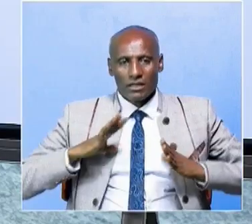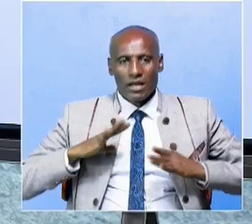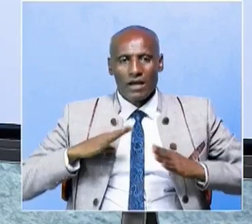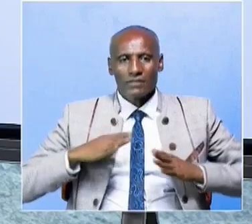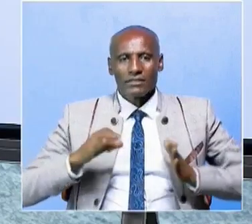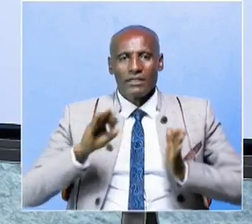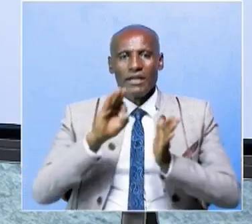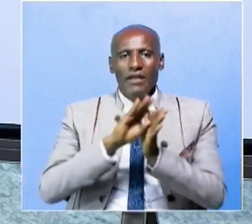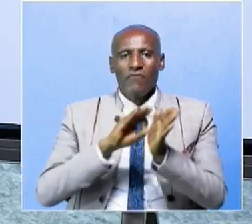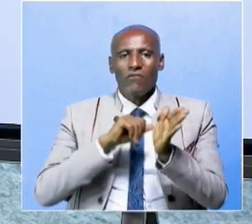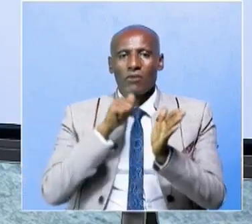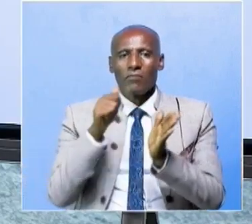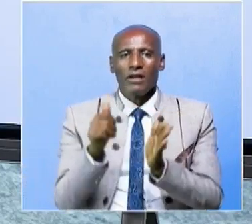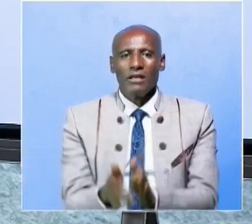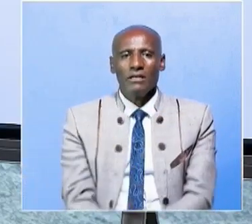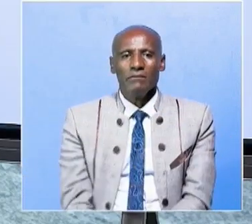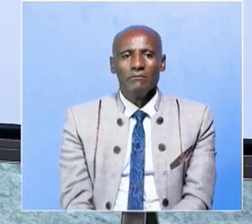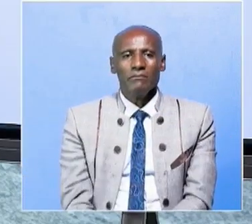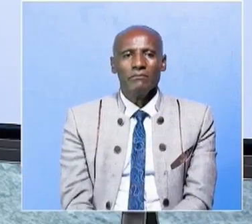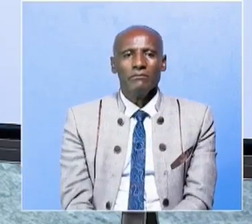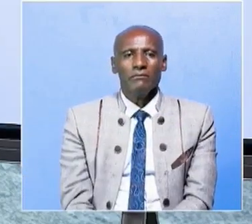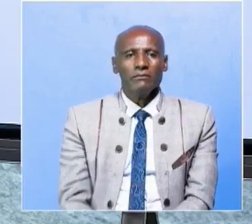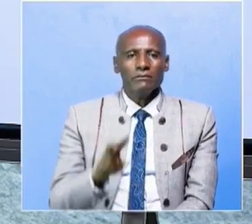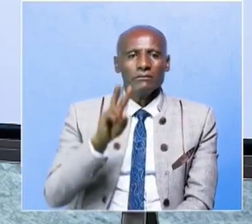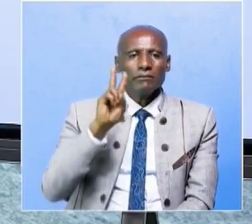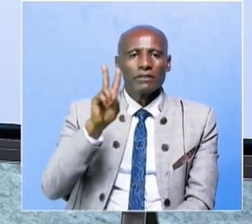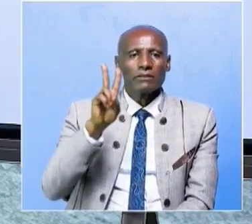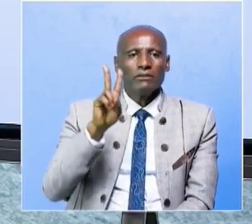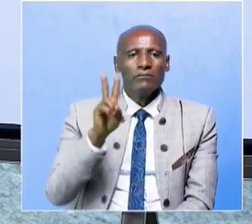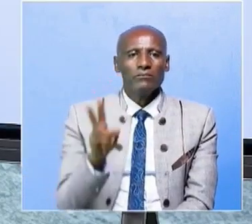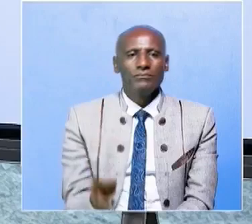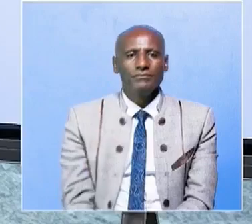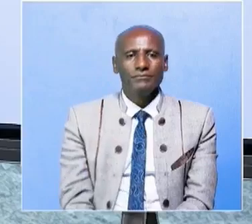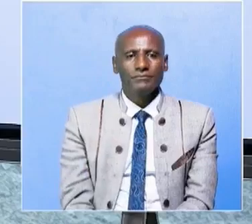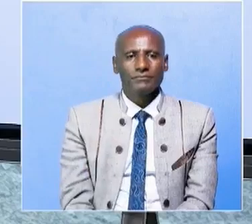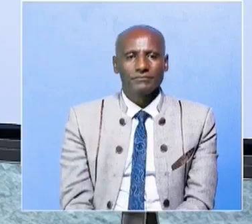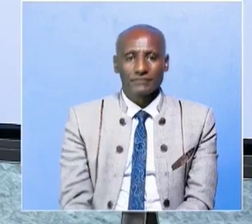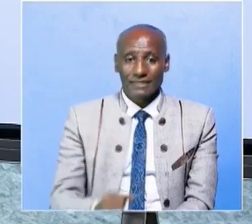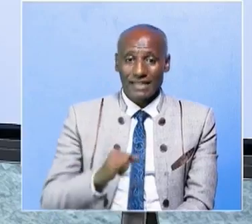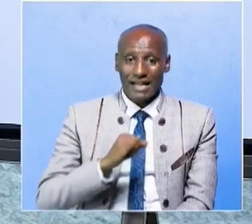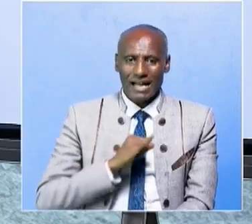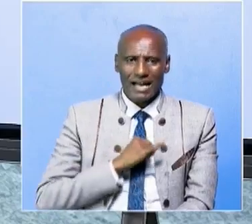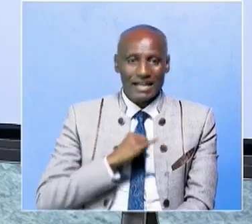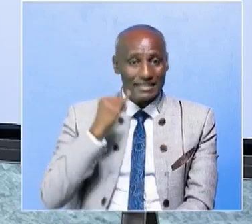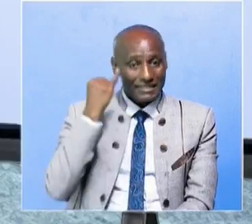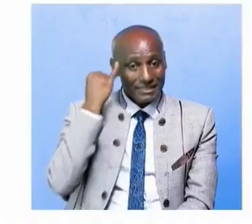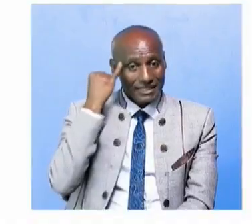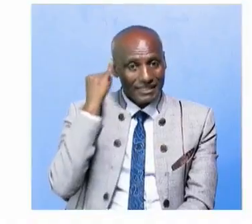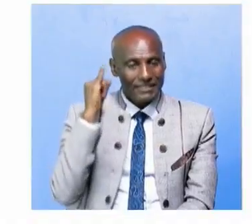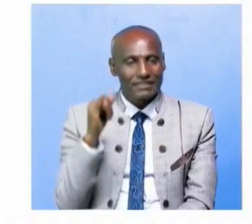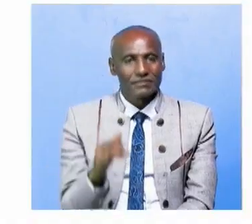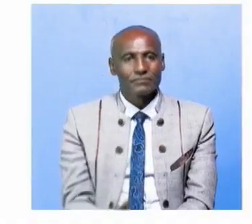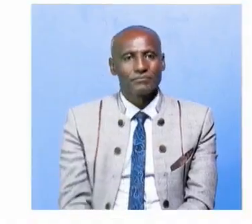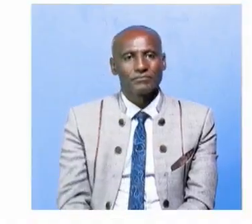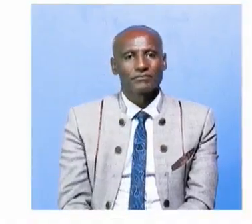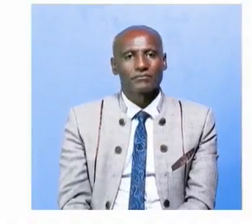informal, right? What else? I think.